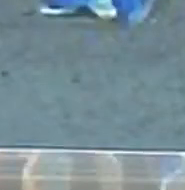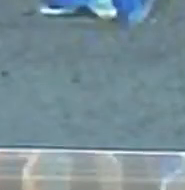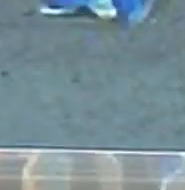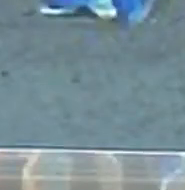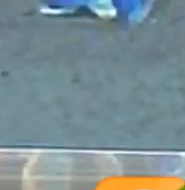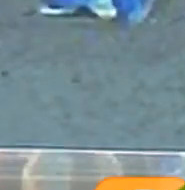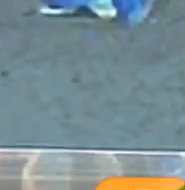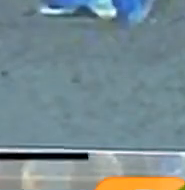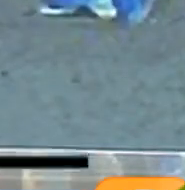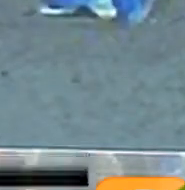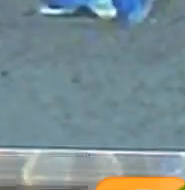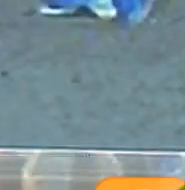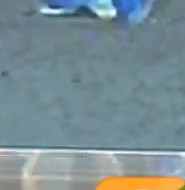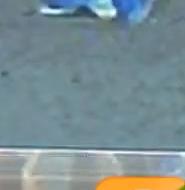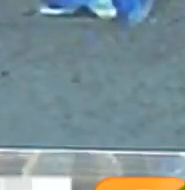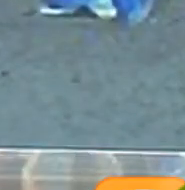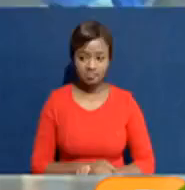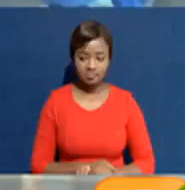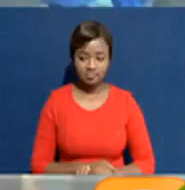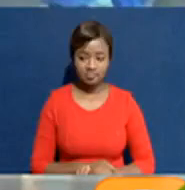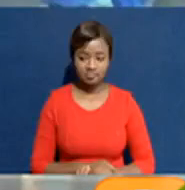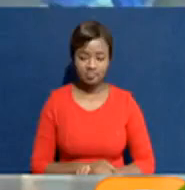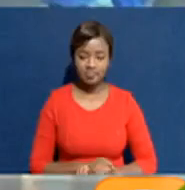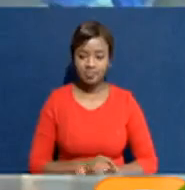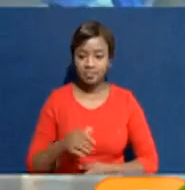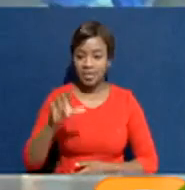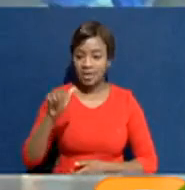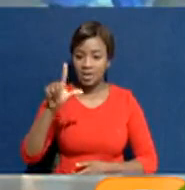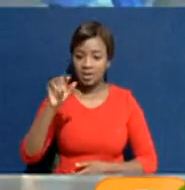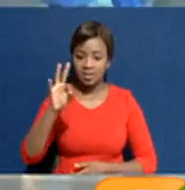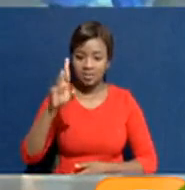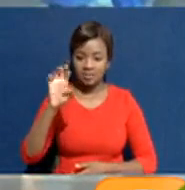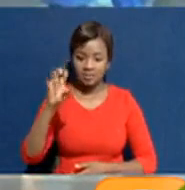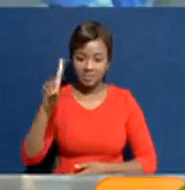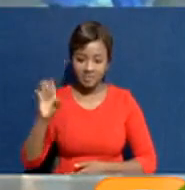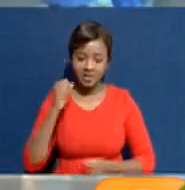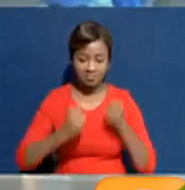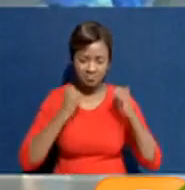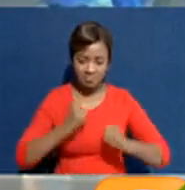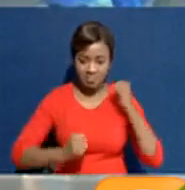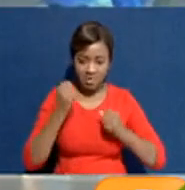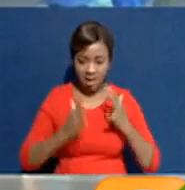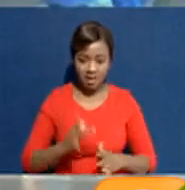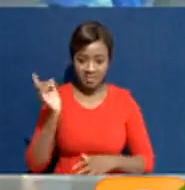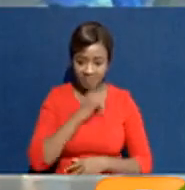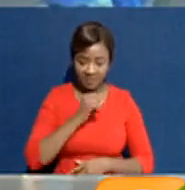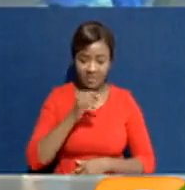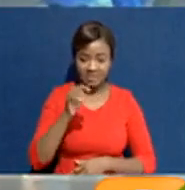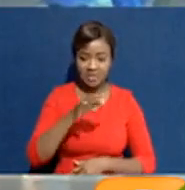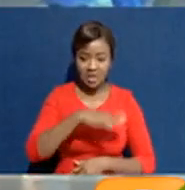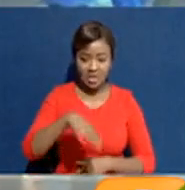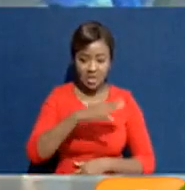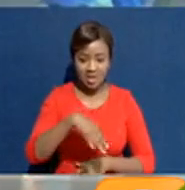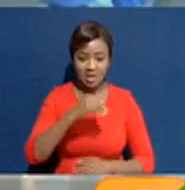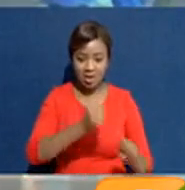Alfred Cheruiyot from Kericho won his first ever race after bagging the inaugural roan antelope half marathon at the Ruma National